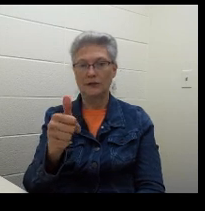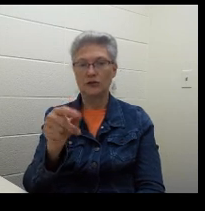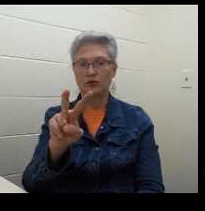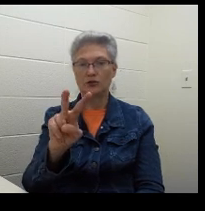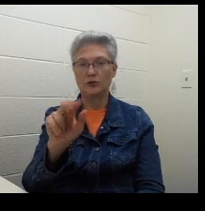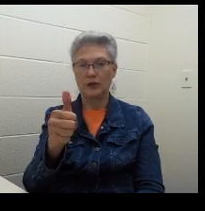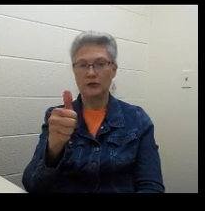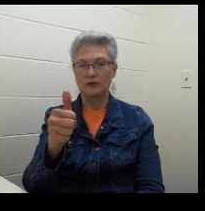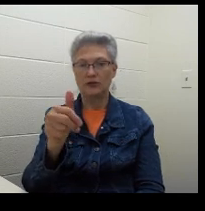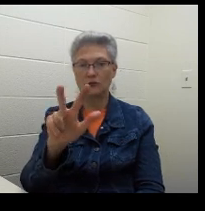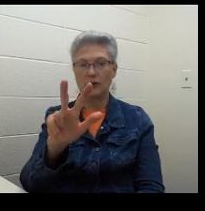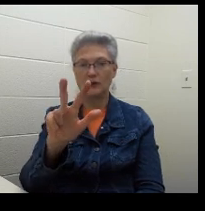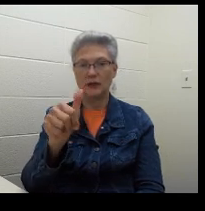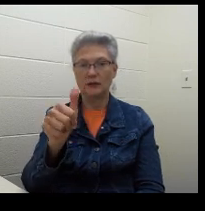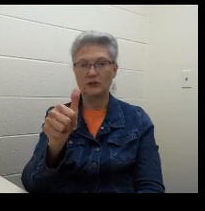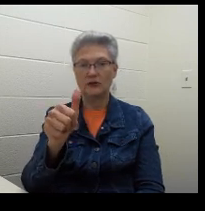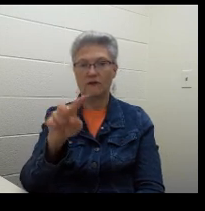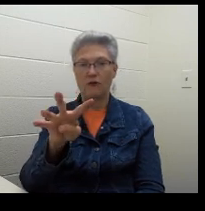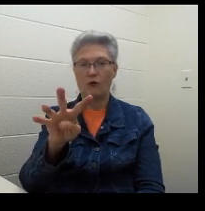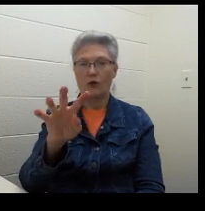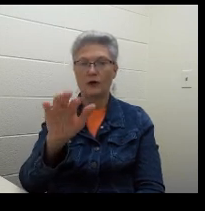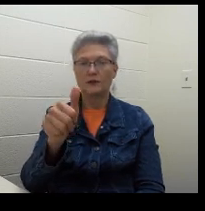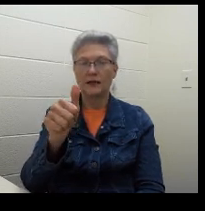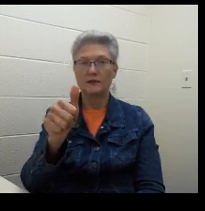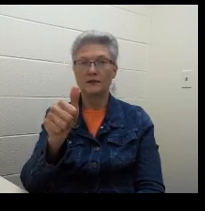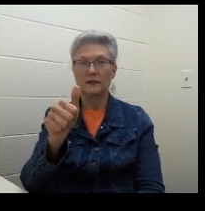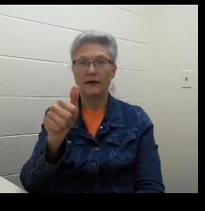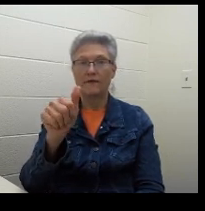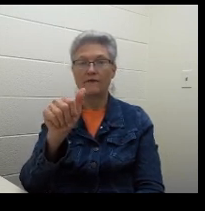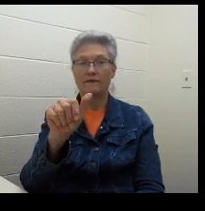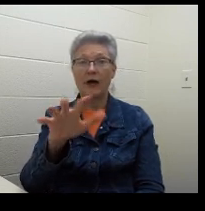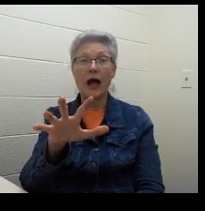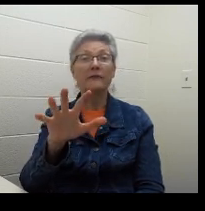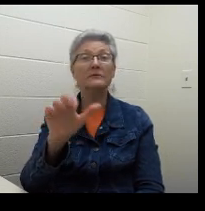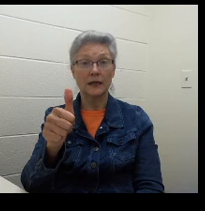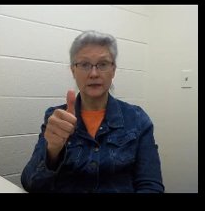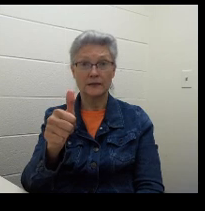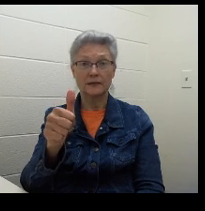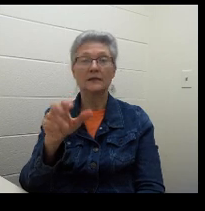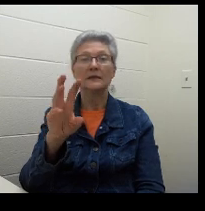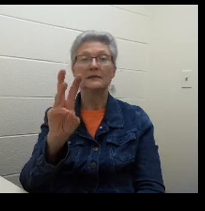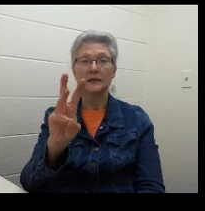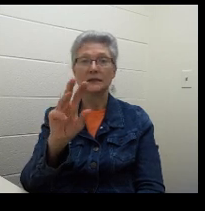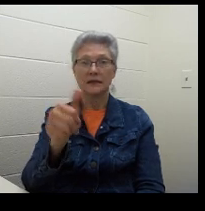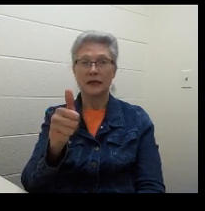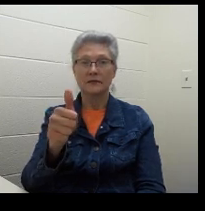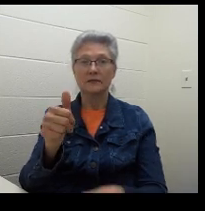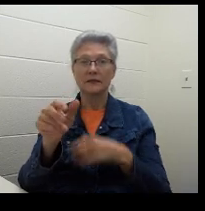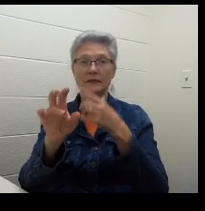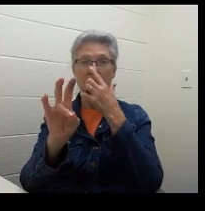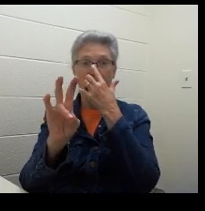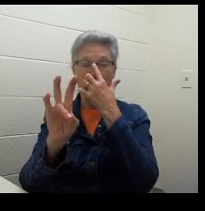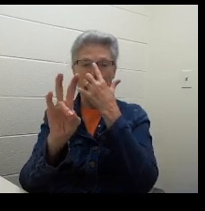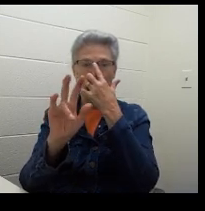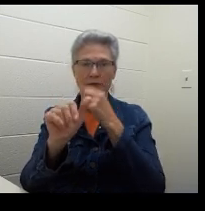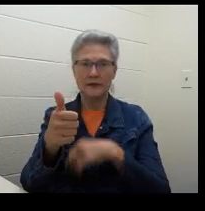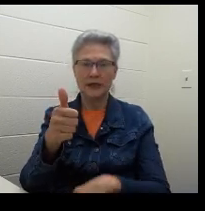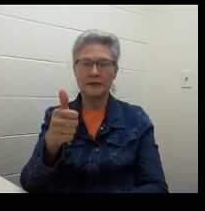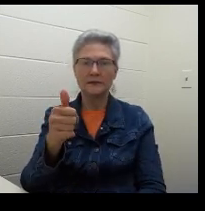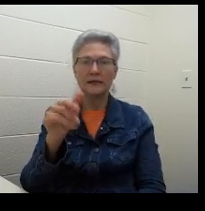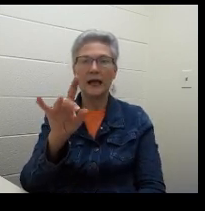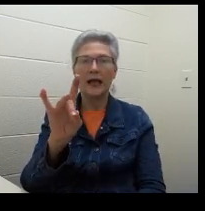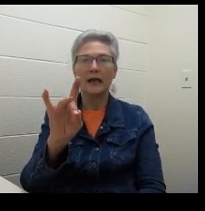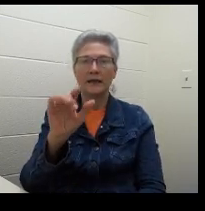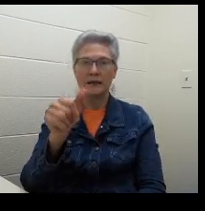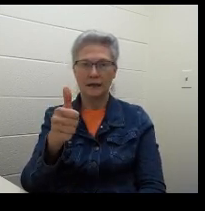2 tens, 3 tens, 4 tens, 5 tens, 6 tens, 7